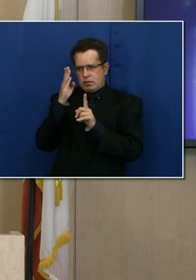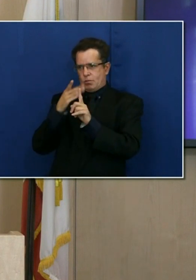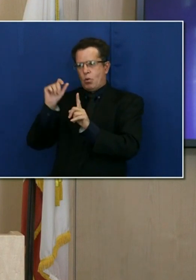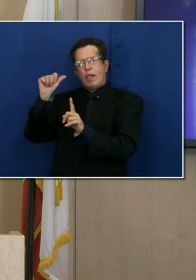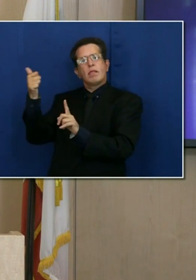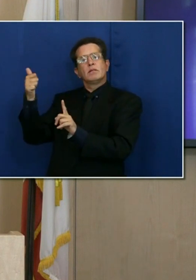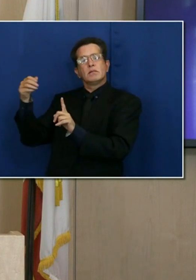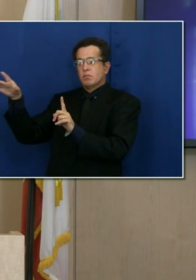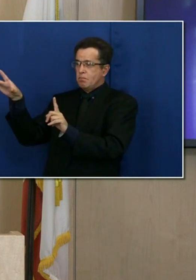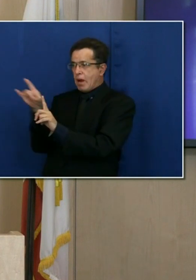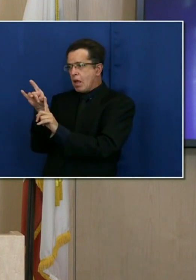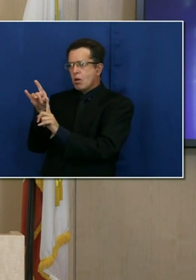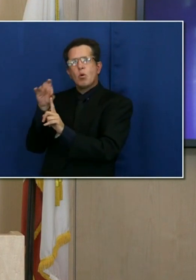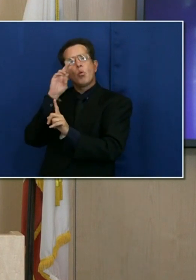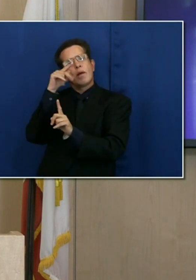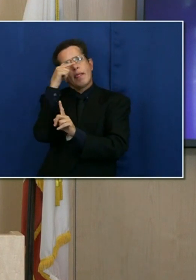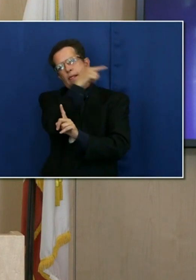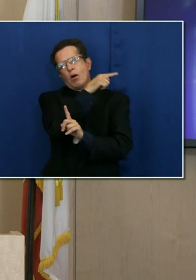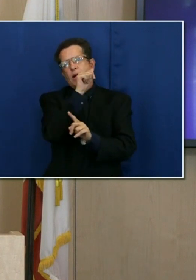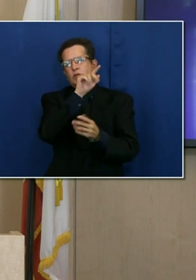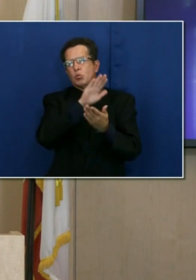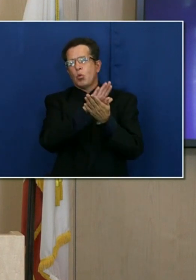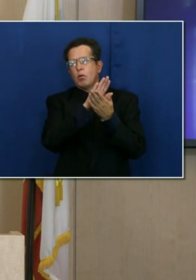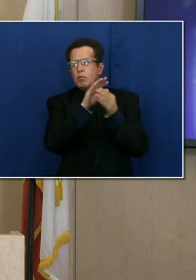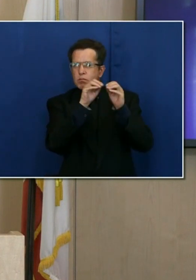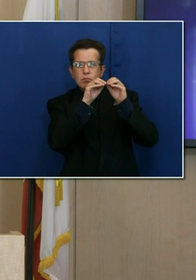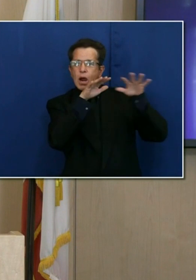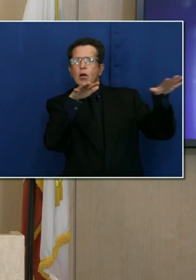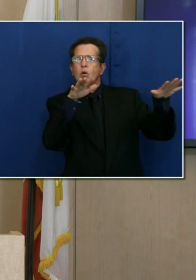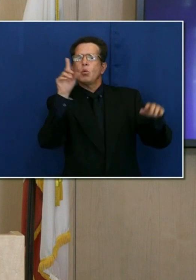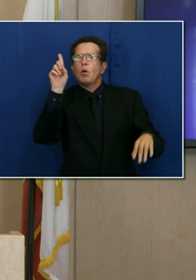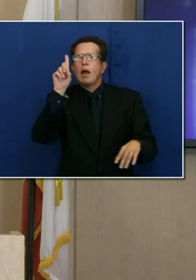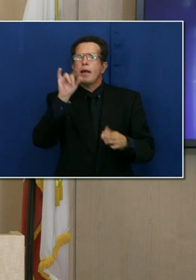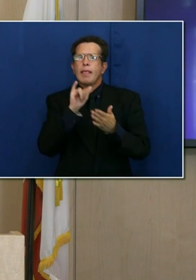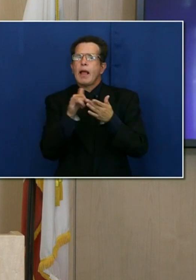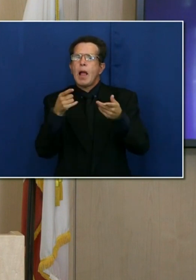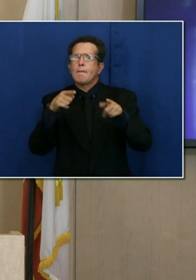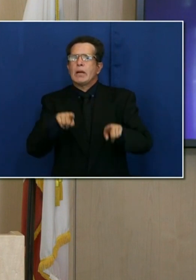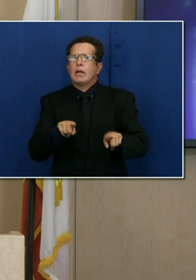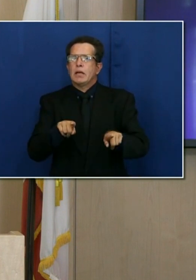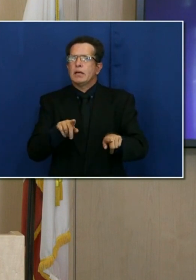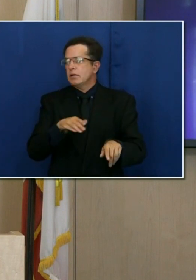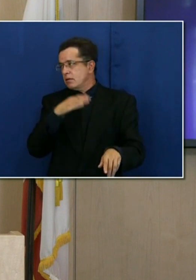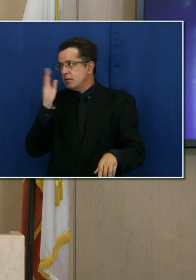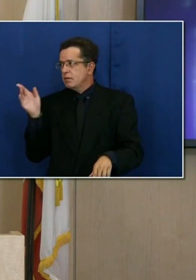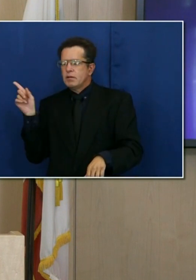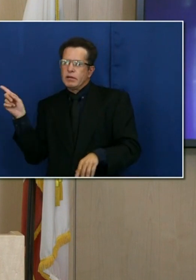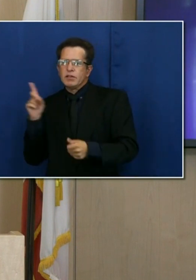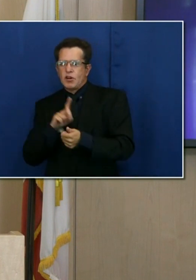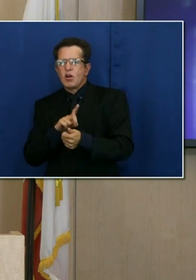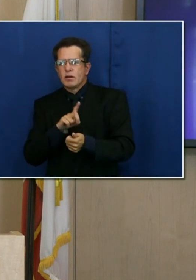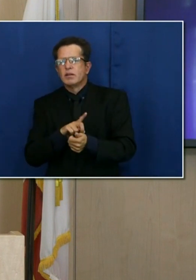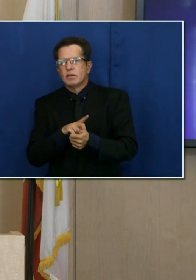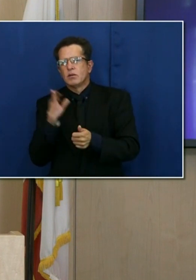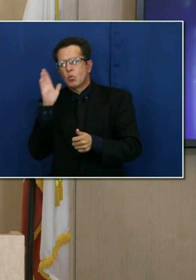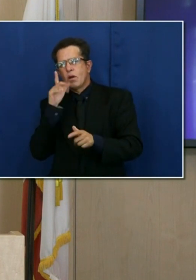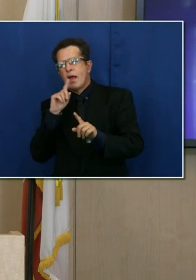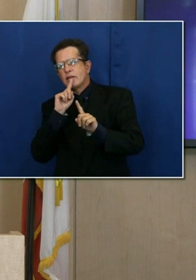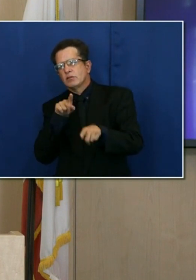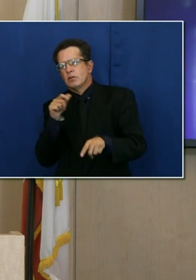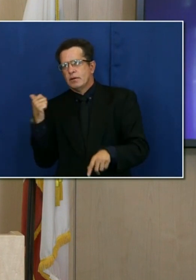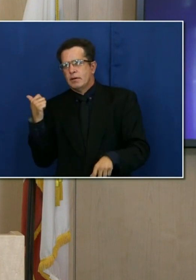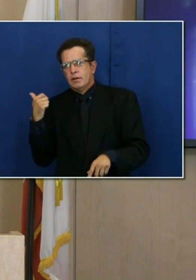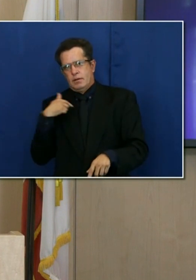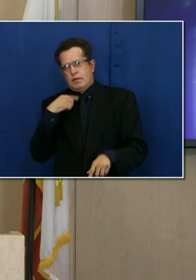more traditional community spread? Well, let me try to address that in a couple of ways. we did